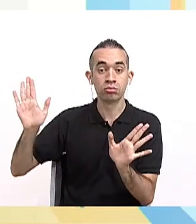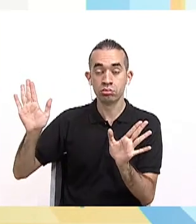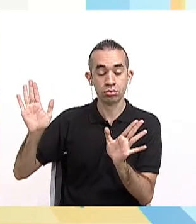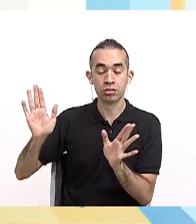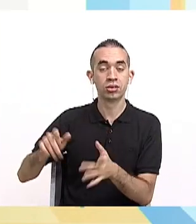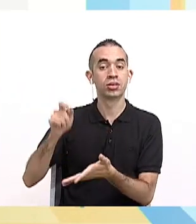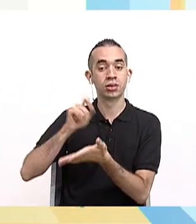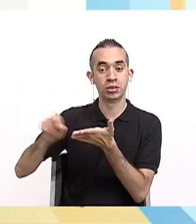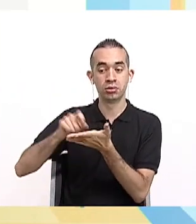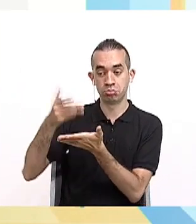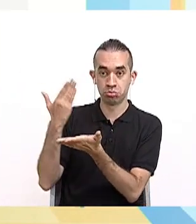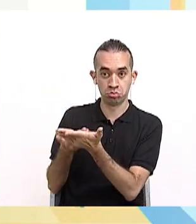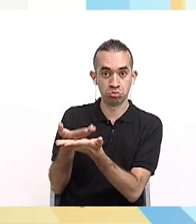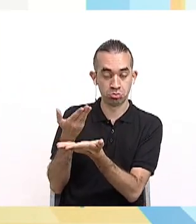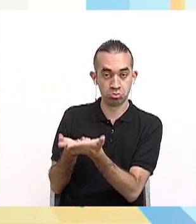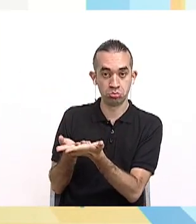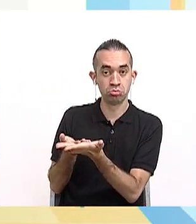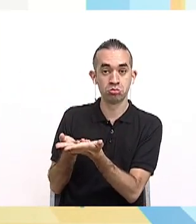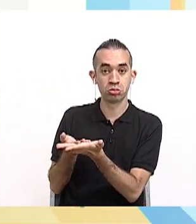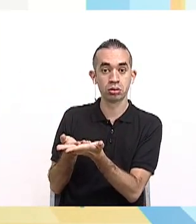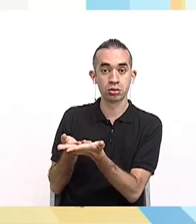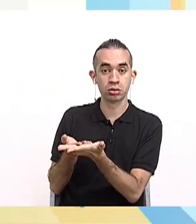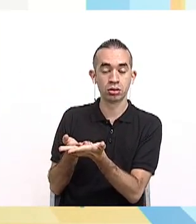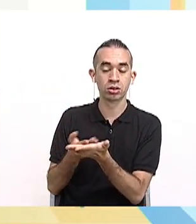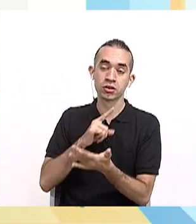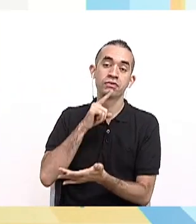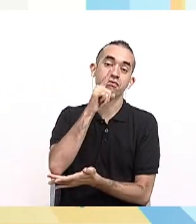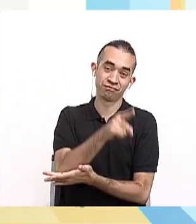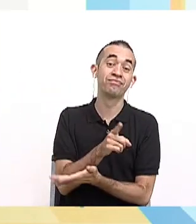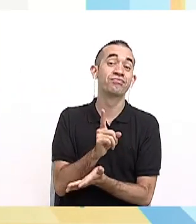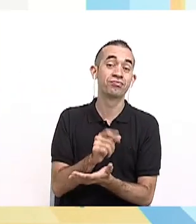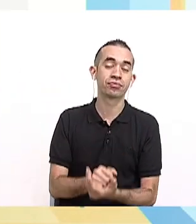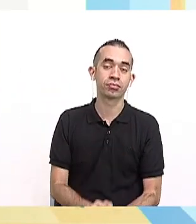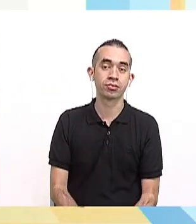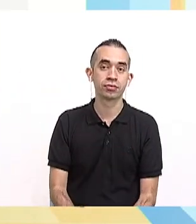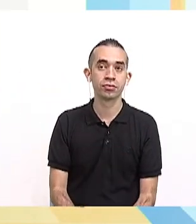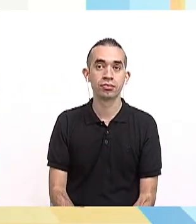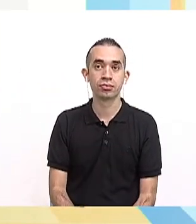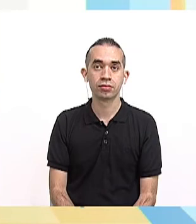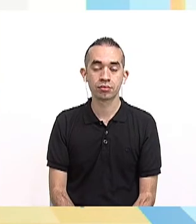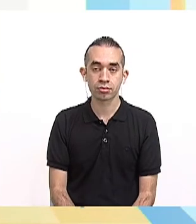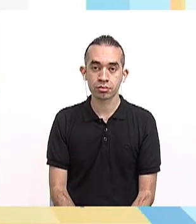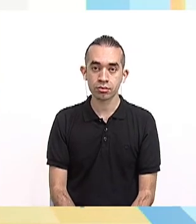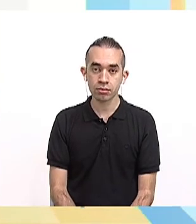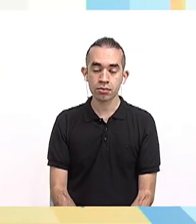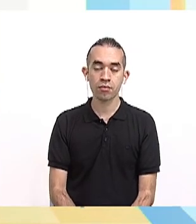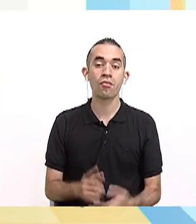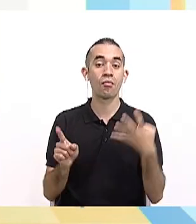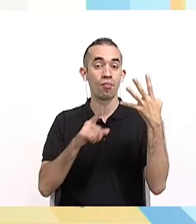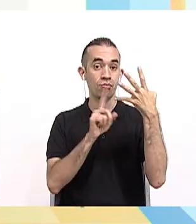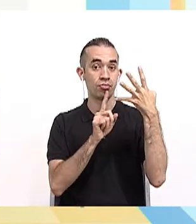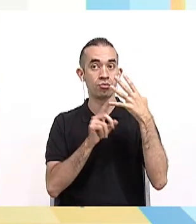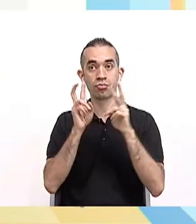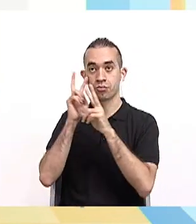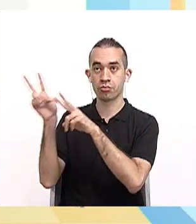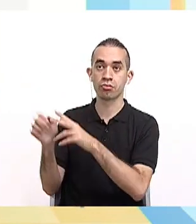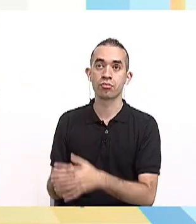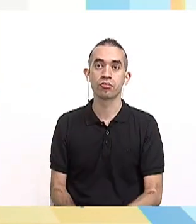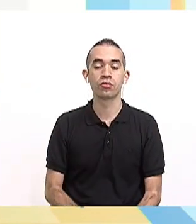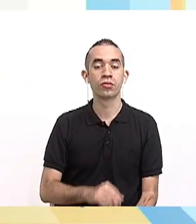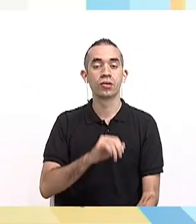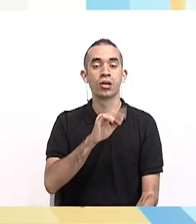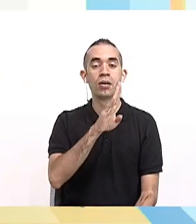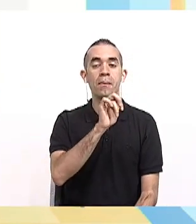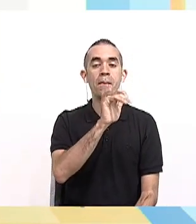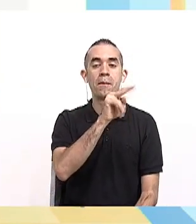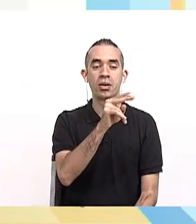is written somewhere. That is a fact, okay? Let's look at the next one. This one says,